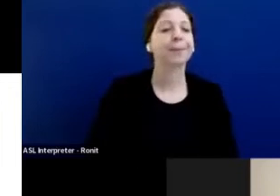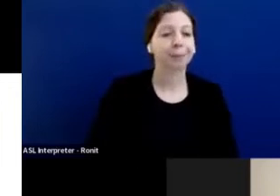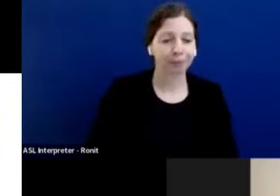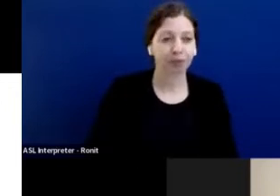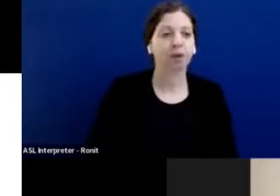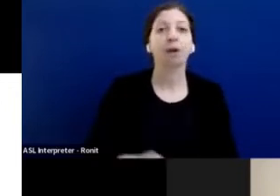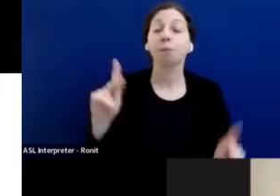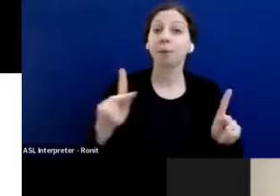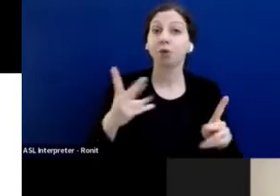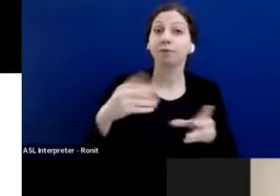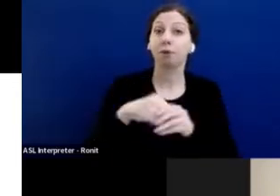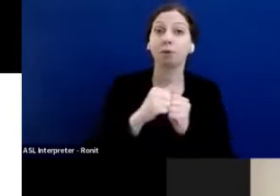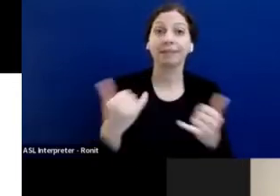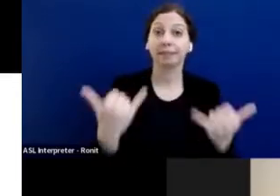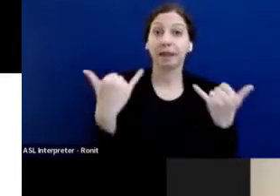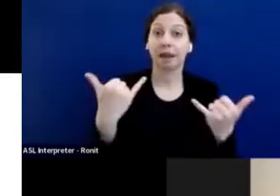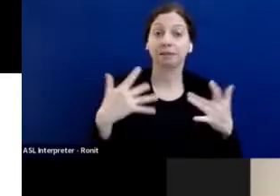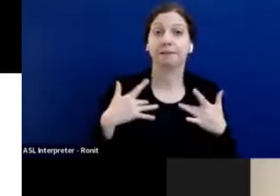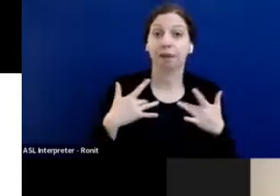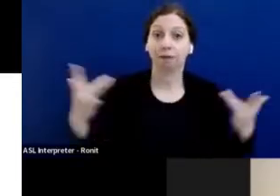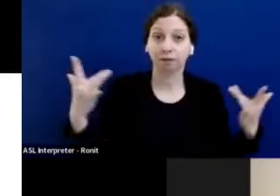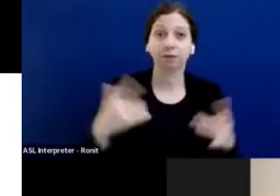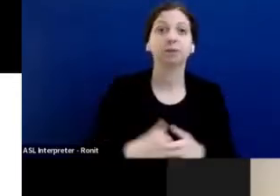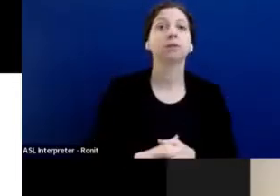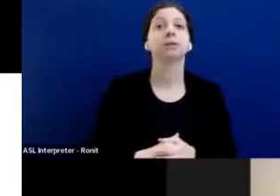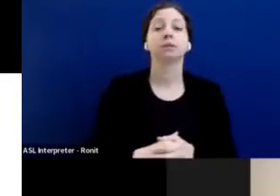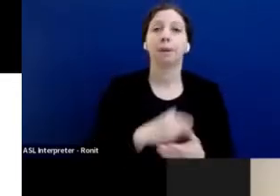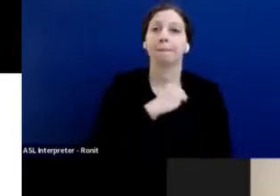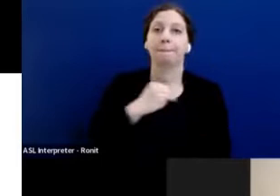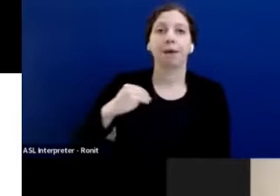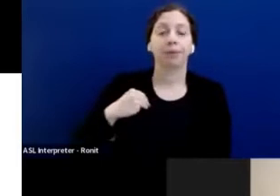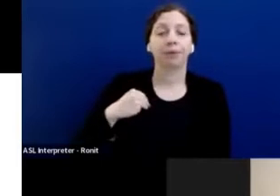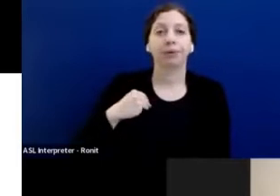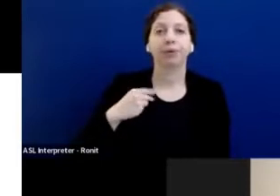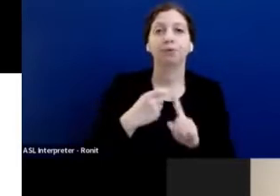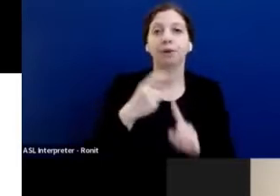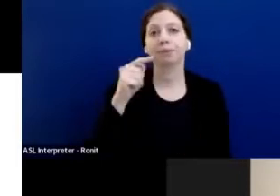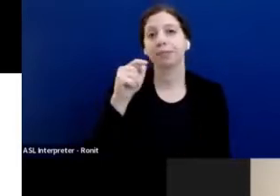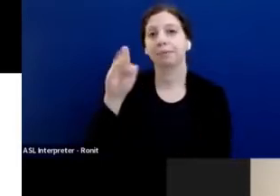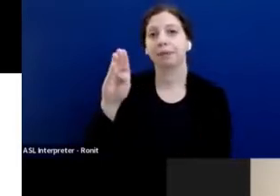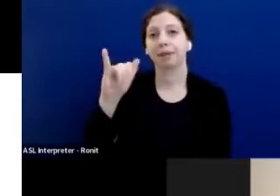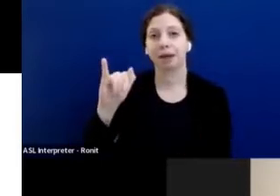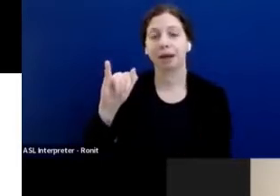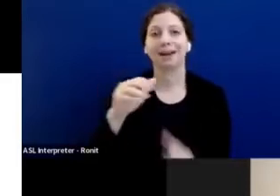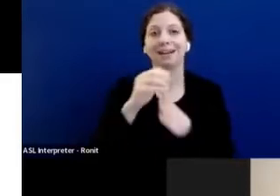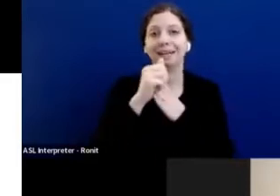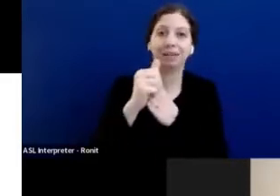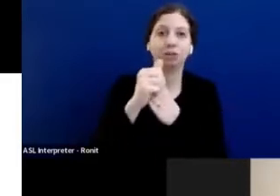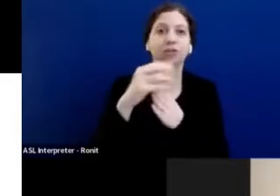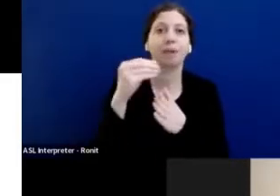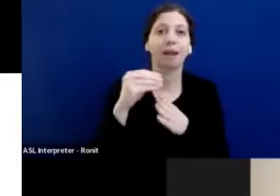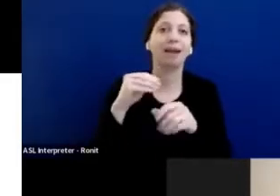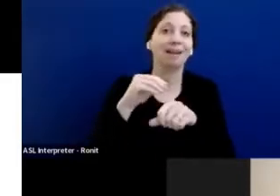Those who are involved in today's event are members of the TBI Leadership and